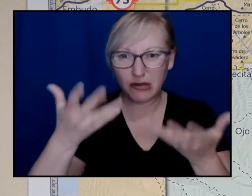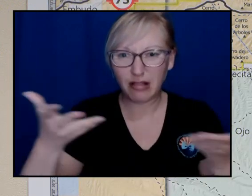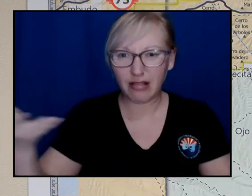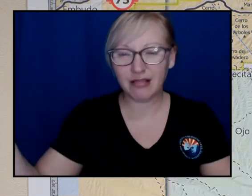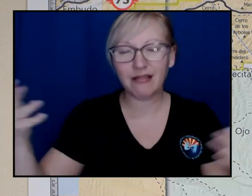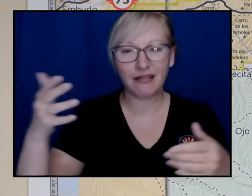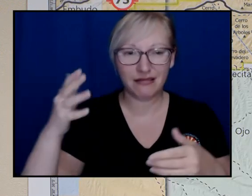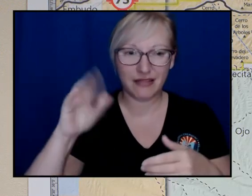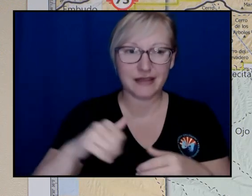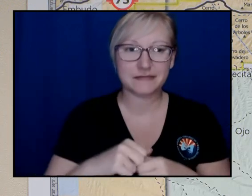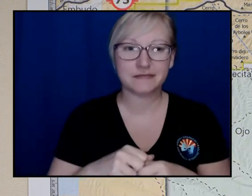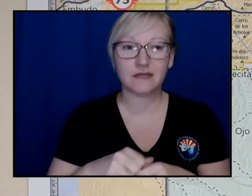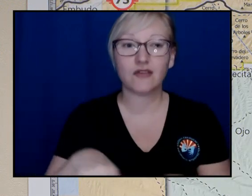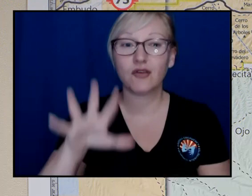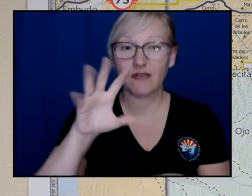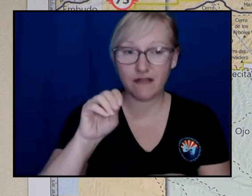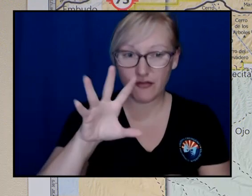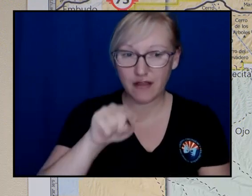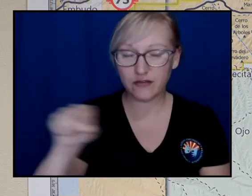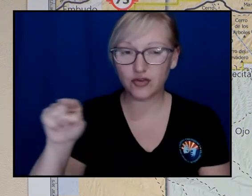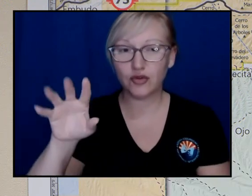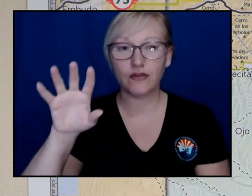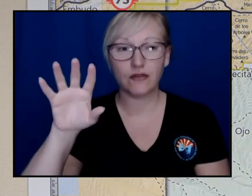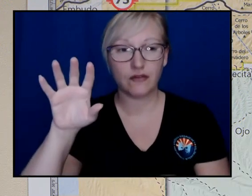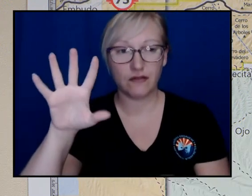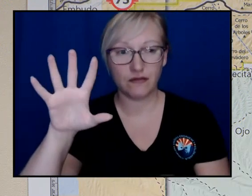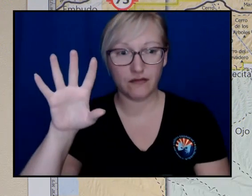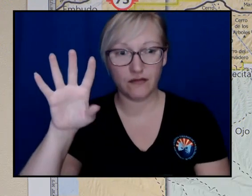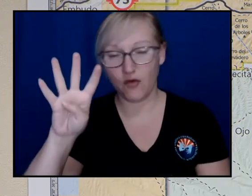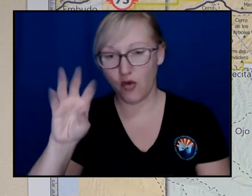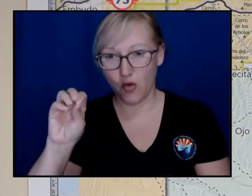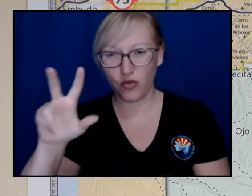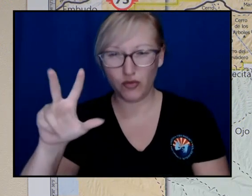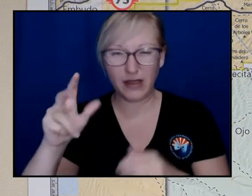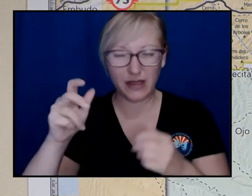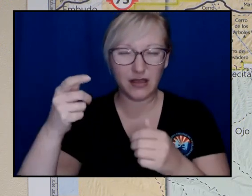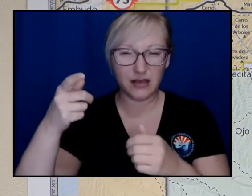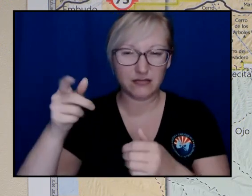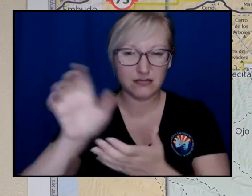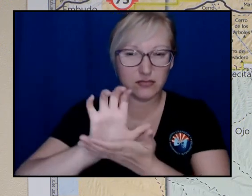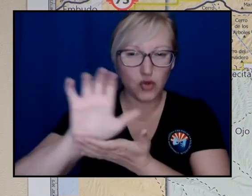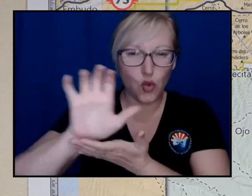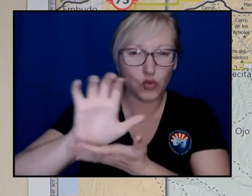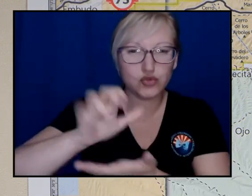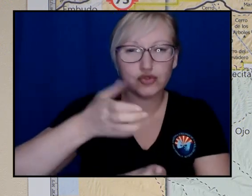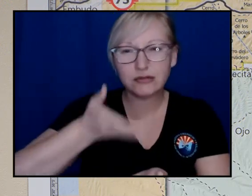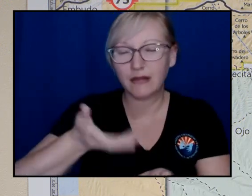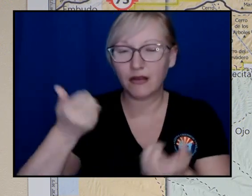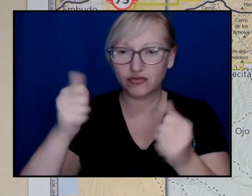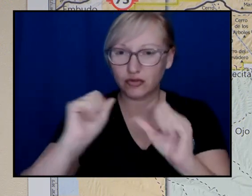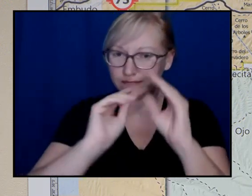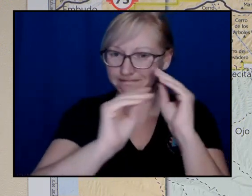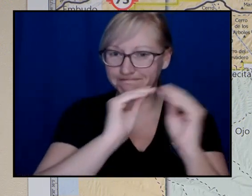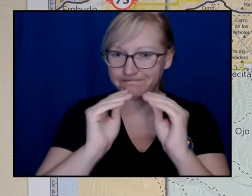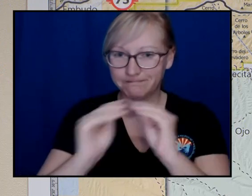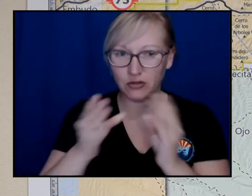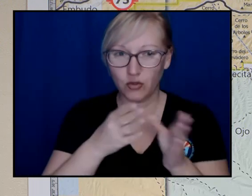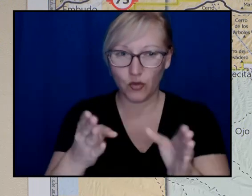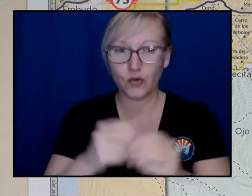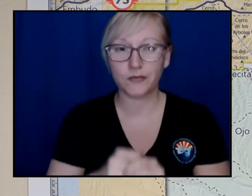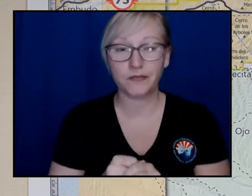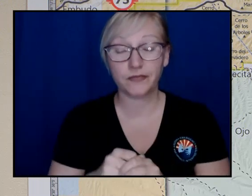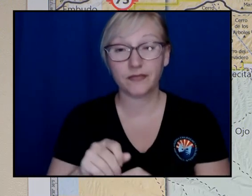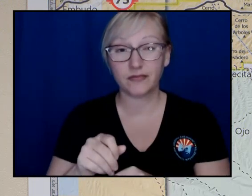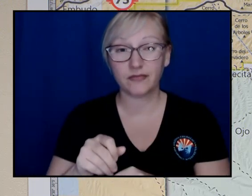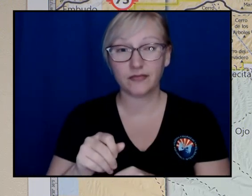trying to get that dozer line repaired in there. As you move farther to the north, right around Bear Mountain. They continue to,